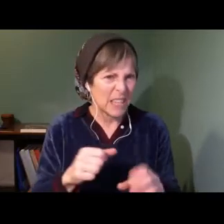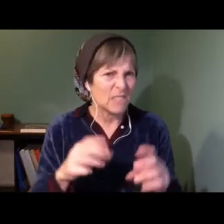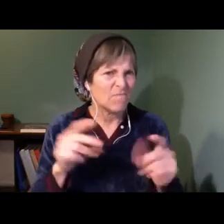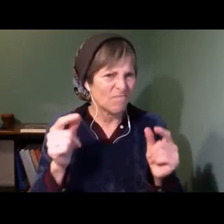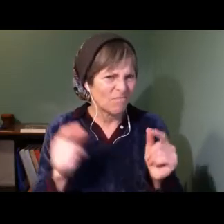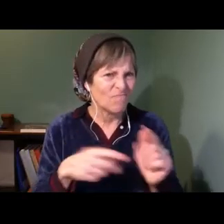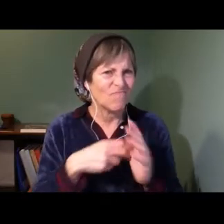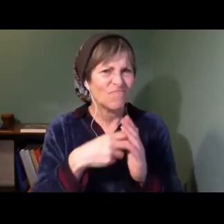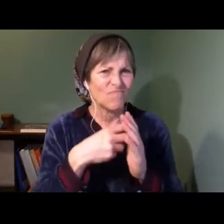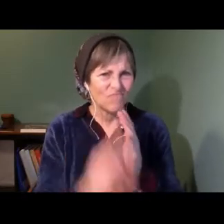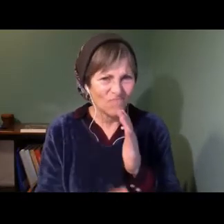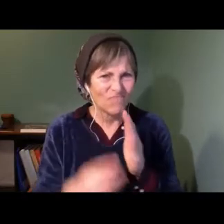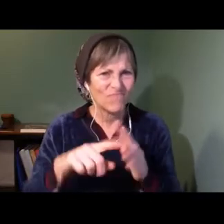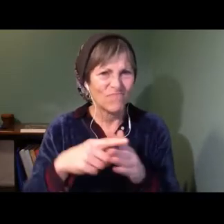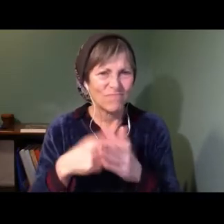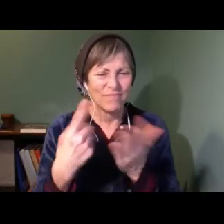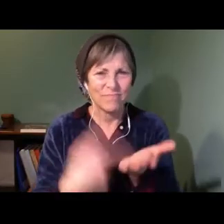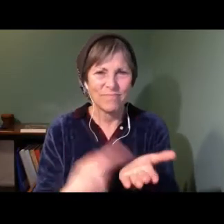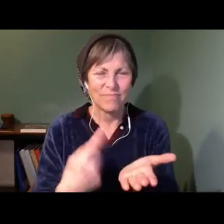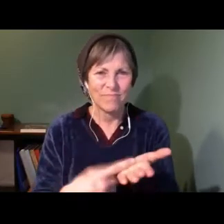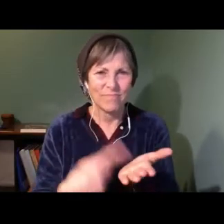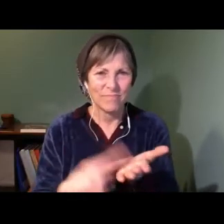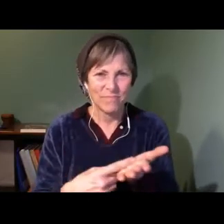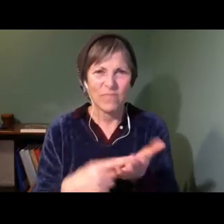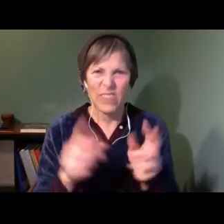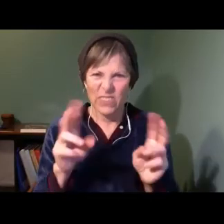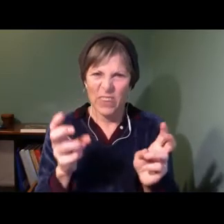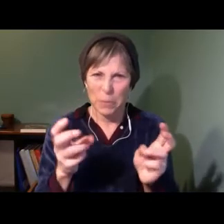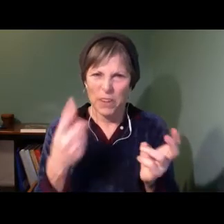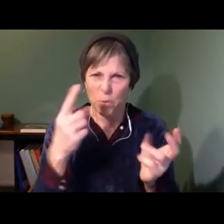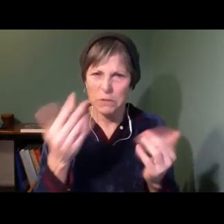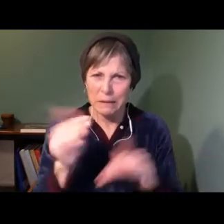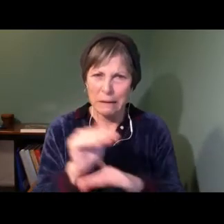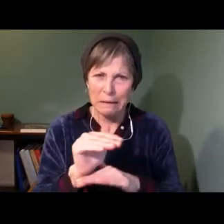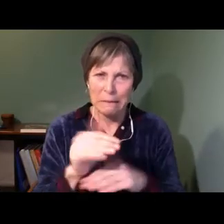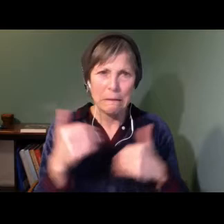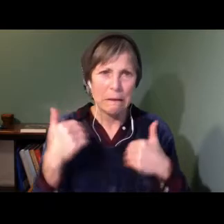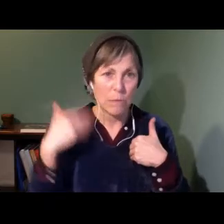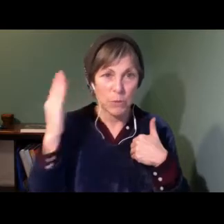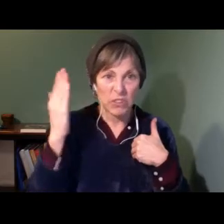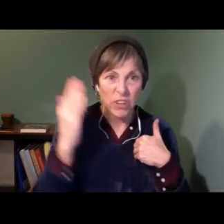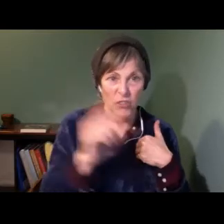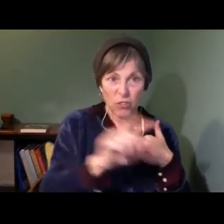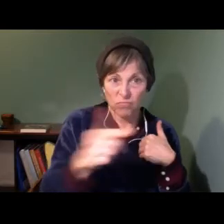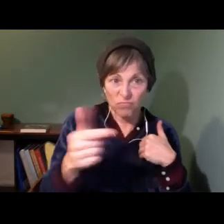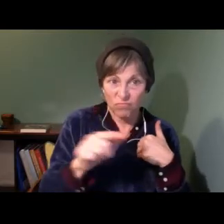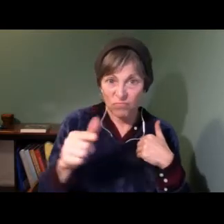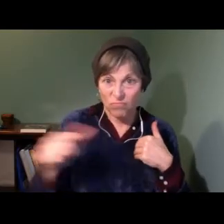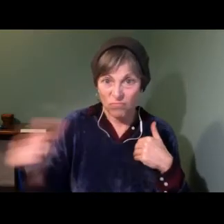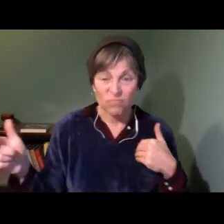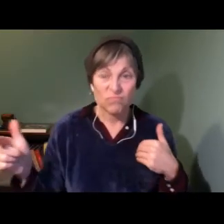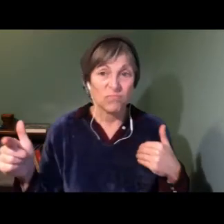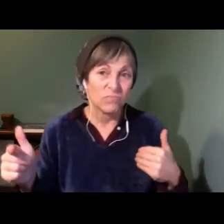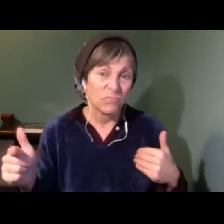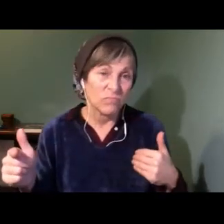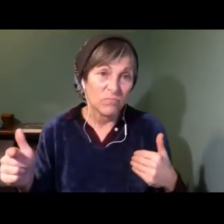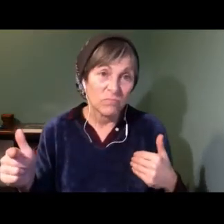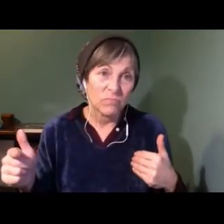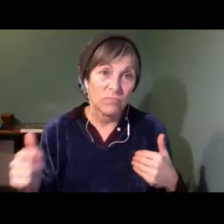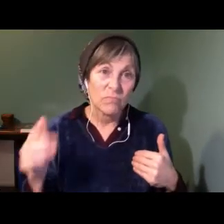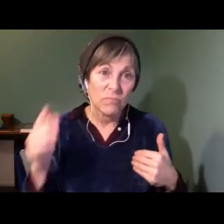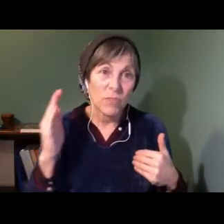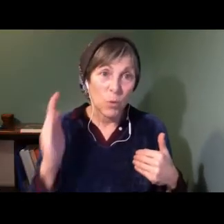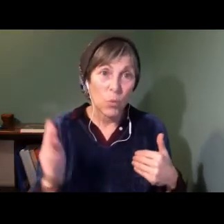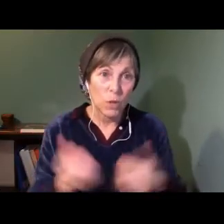uh the the subject matter I know we have some presentations that are um going to be